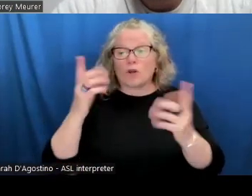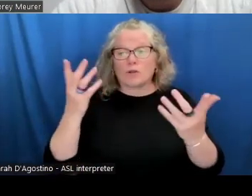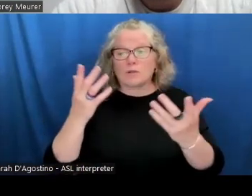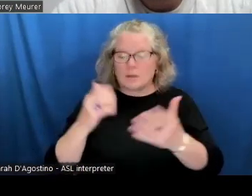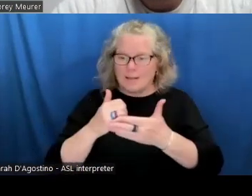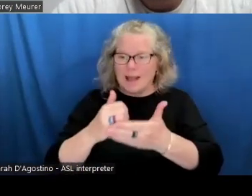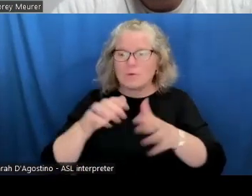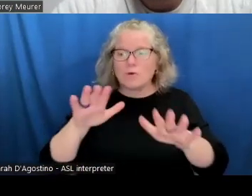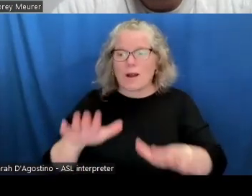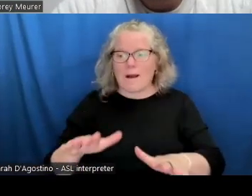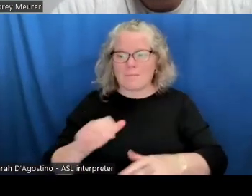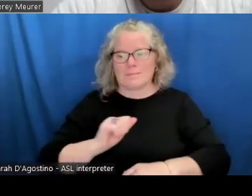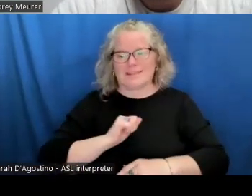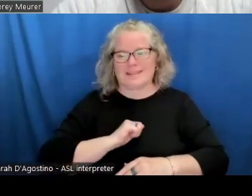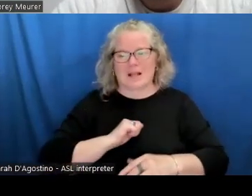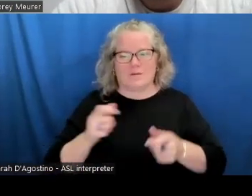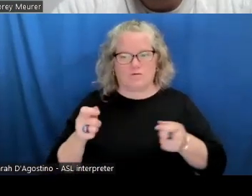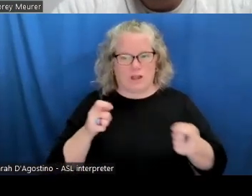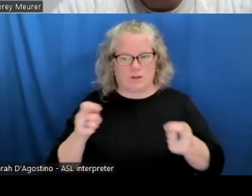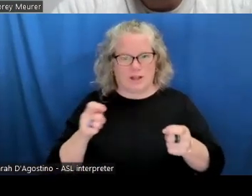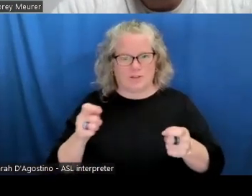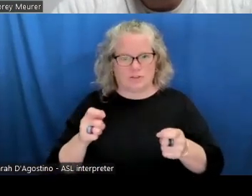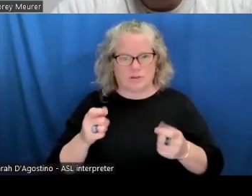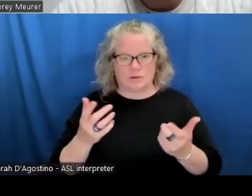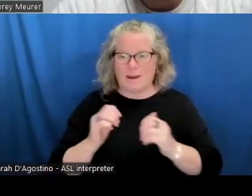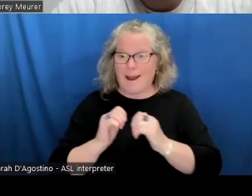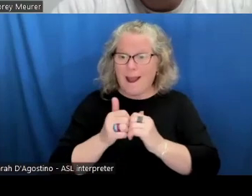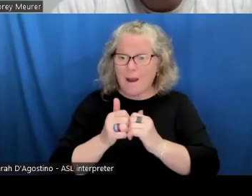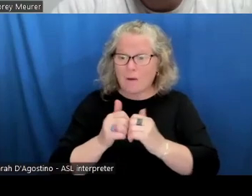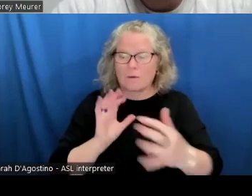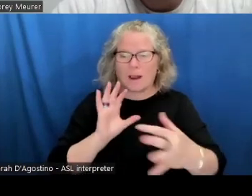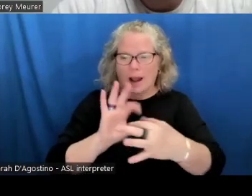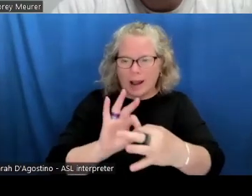from connection. Somebody talking to you, helping you breathe,